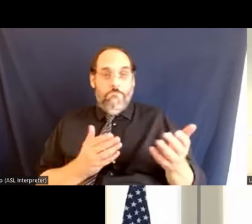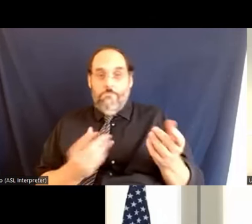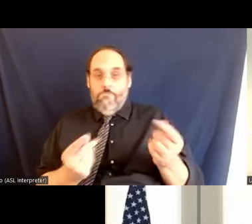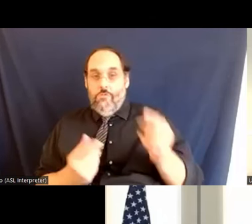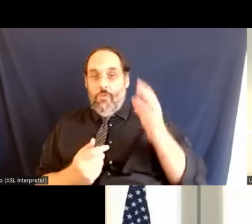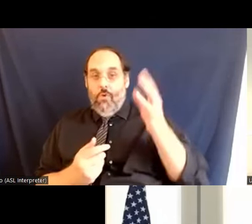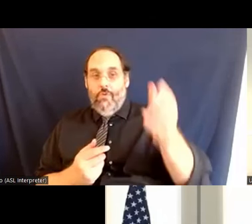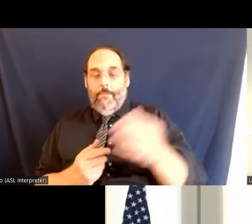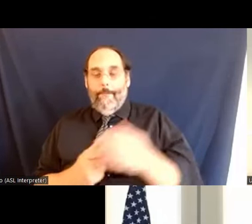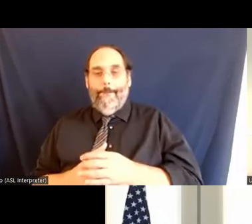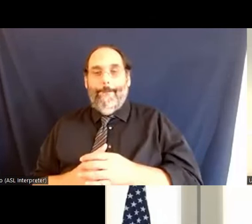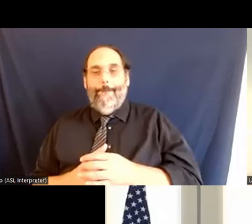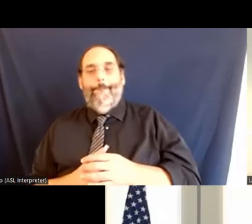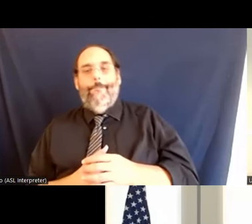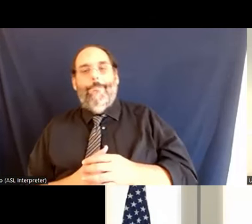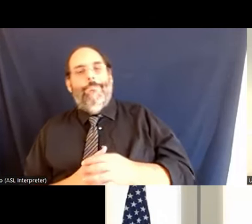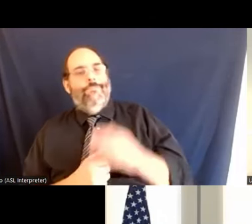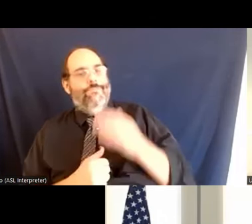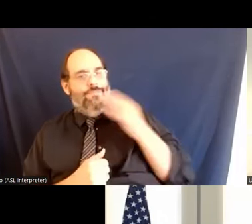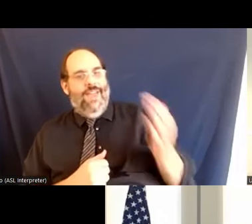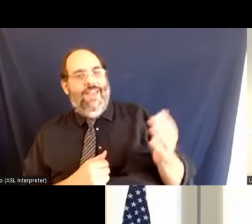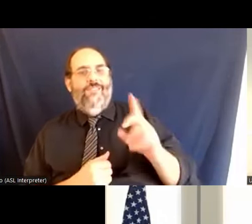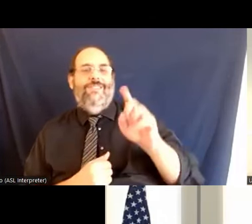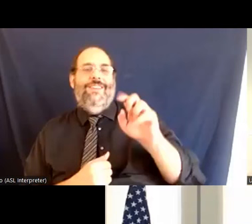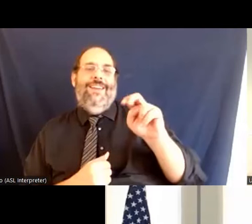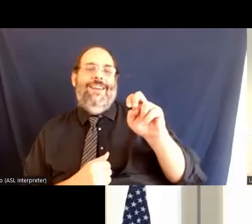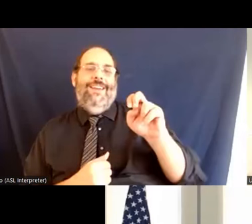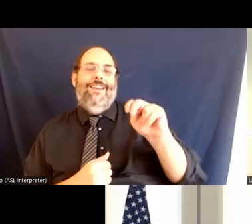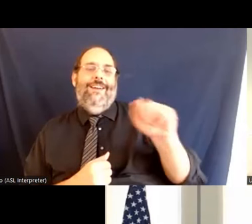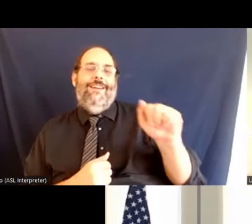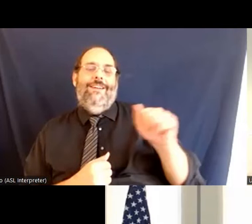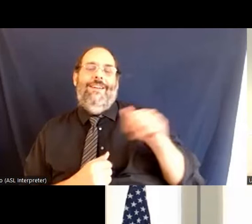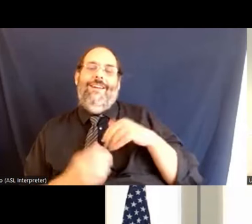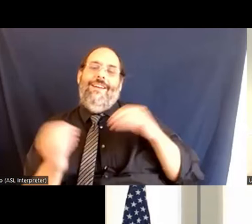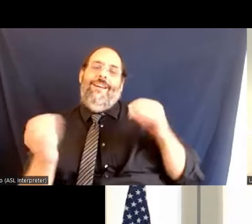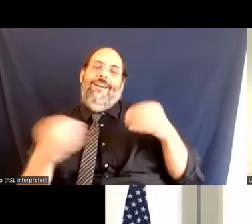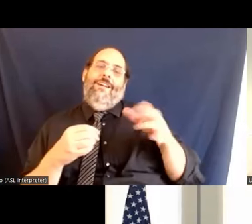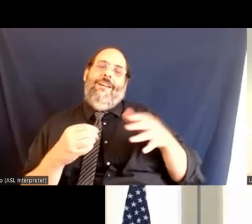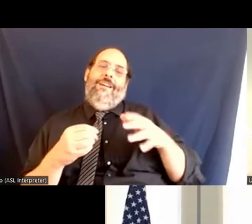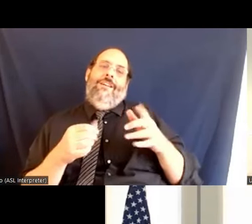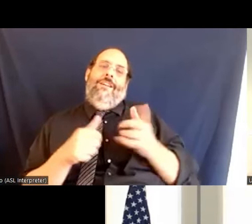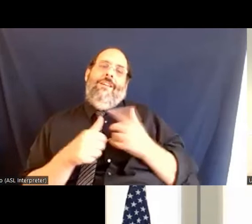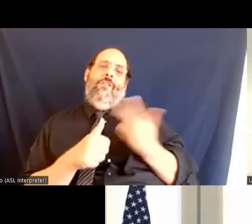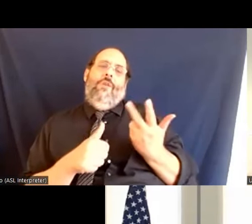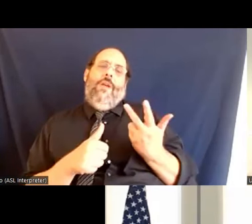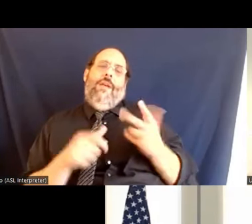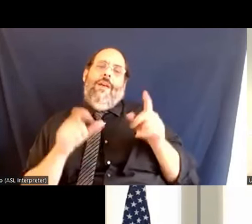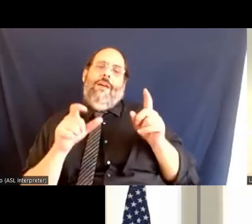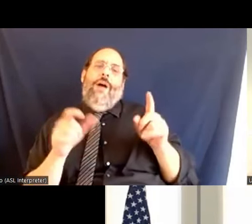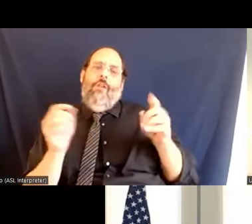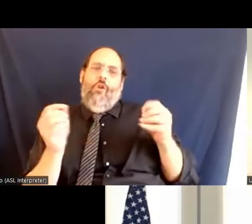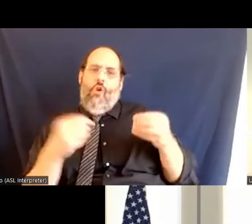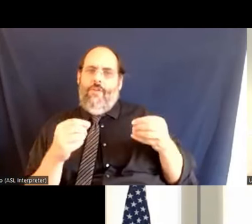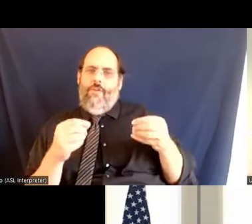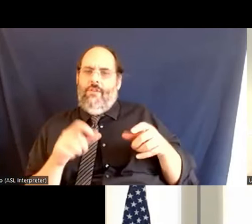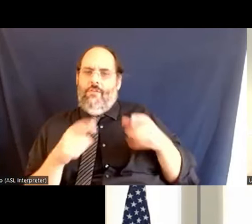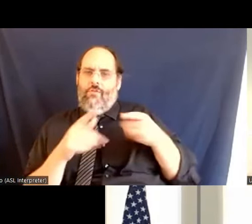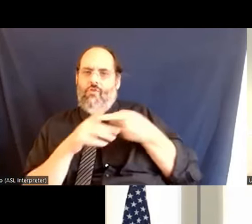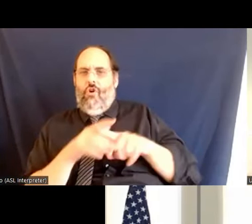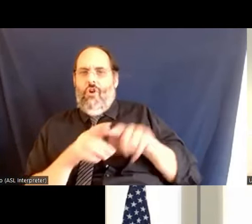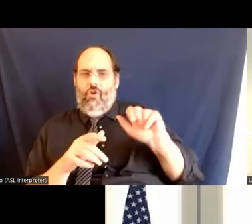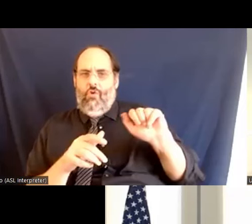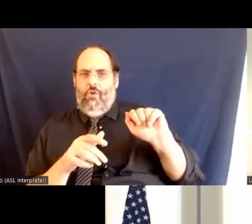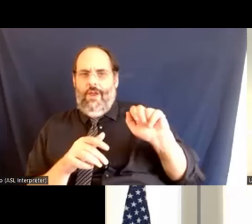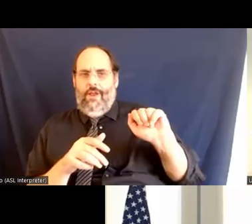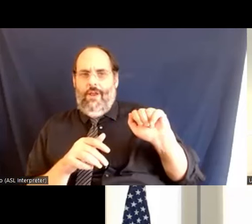future? Thanks, Dina. My office was one of the three pilot offices that launched United Against